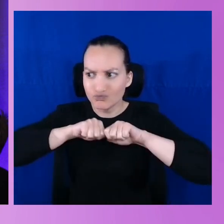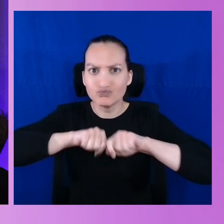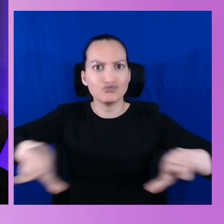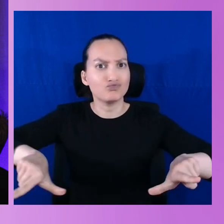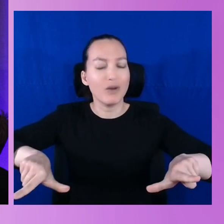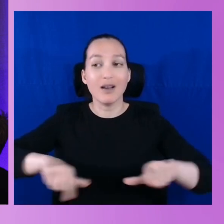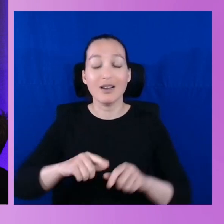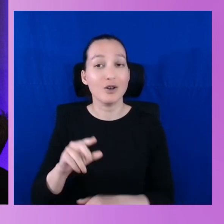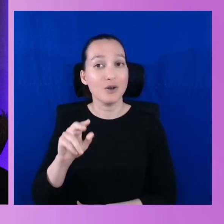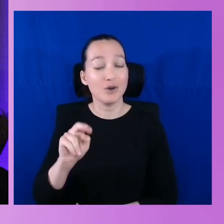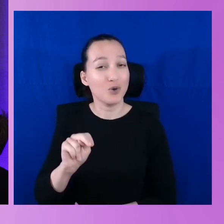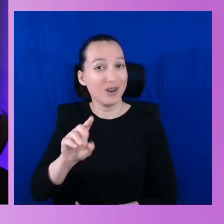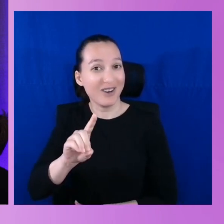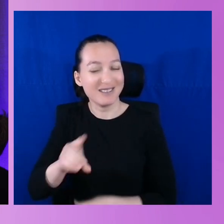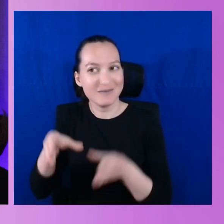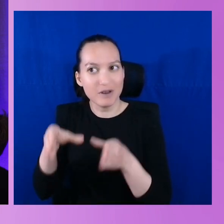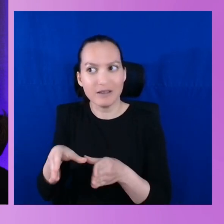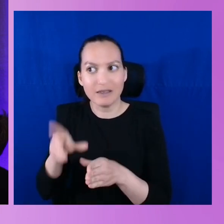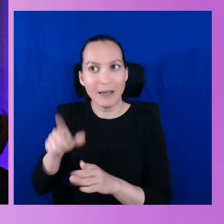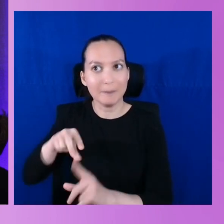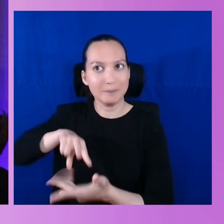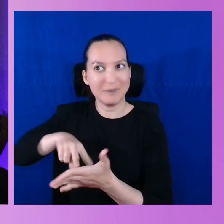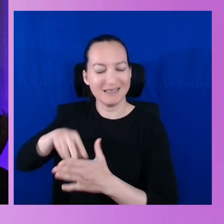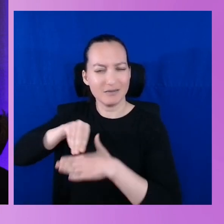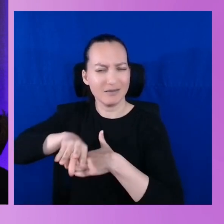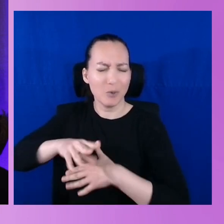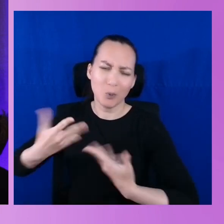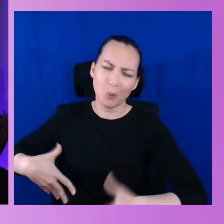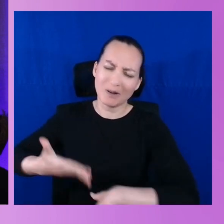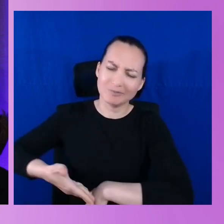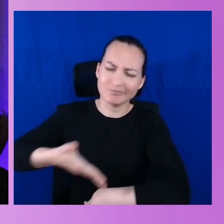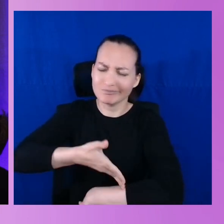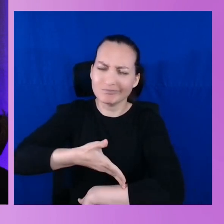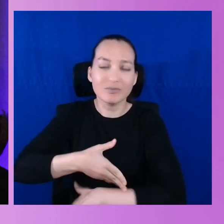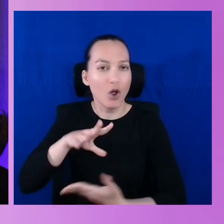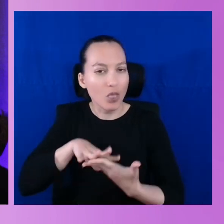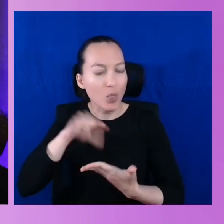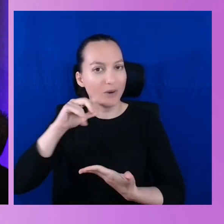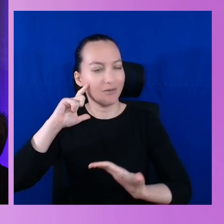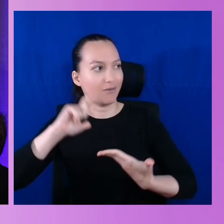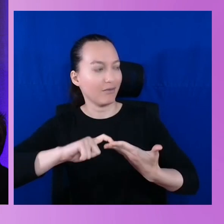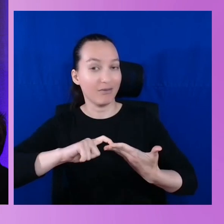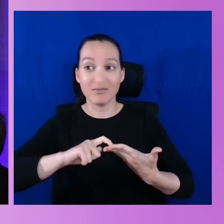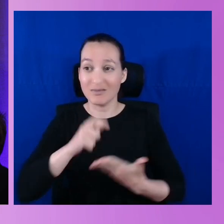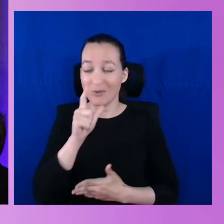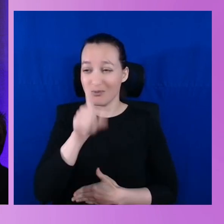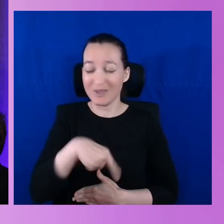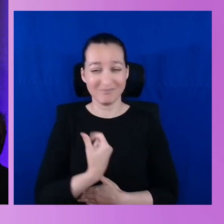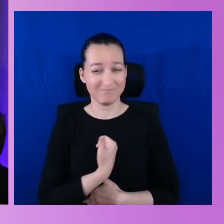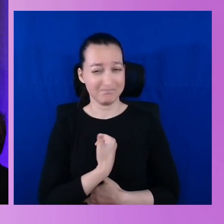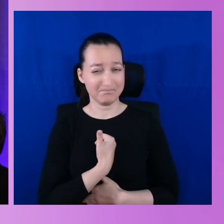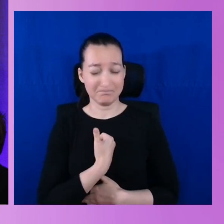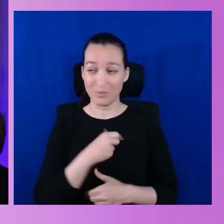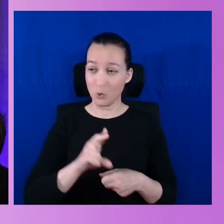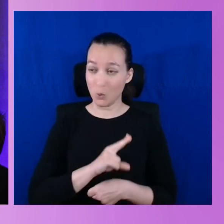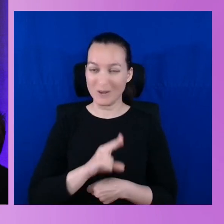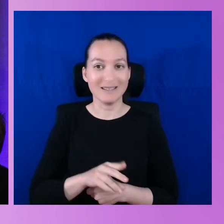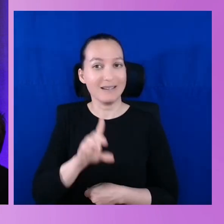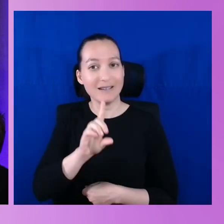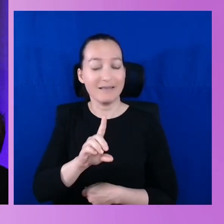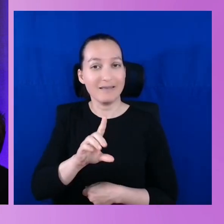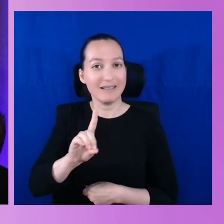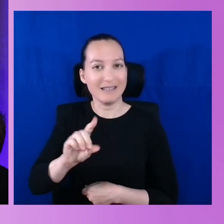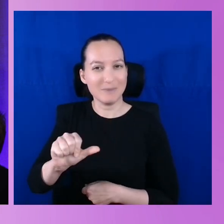the implications are profound. And we're learning that. We're learning that not just because of our own use. The Disability ERG was actually